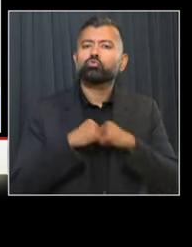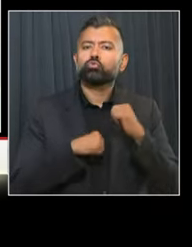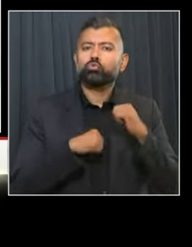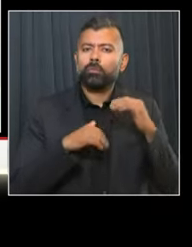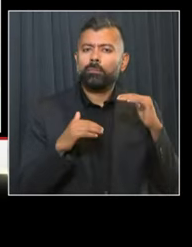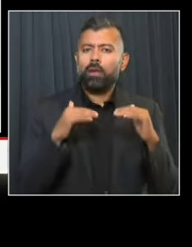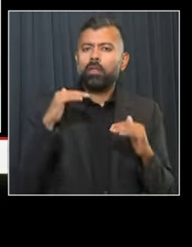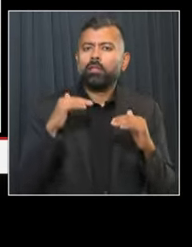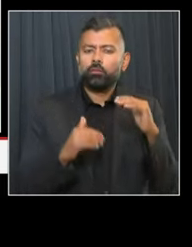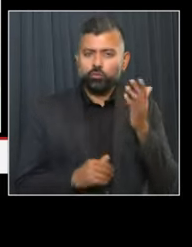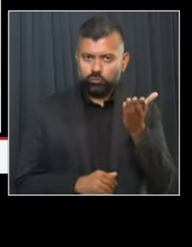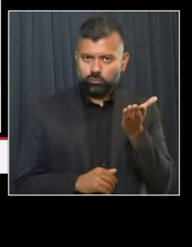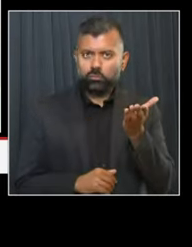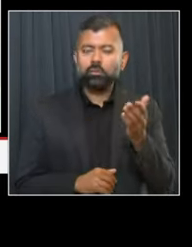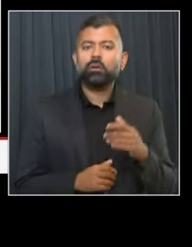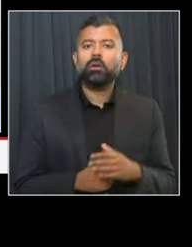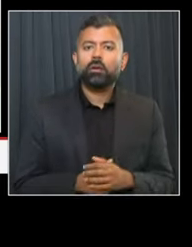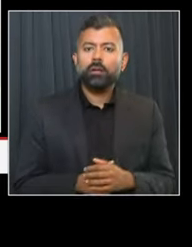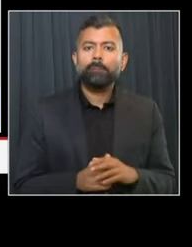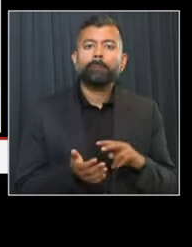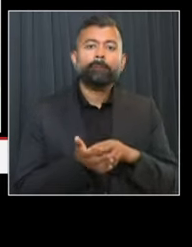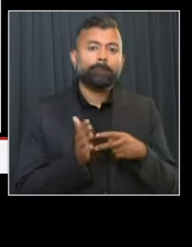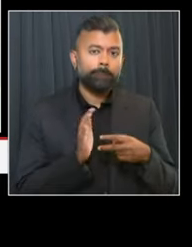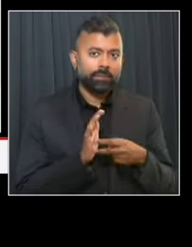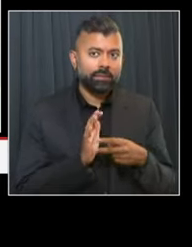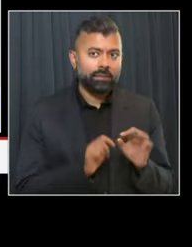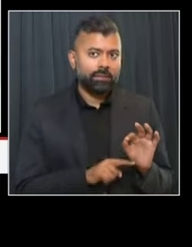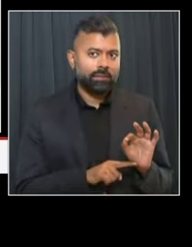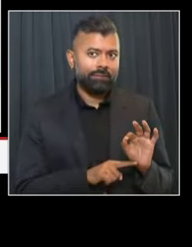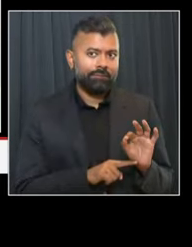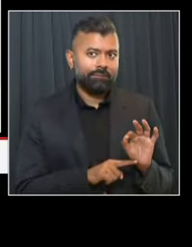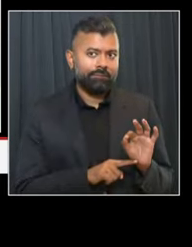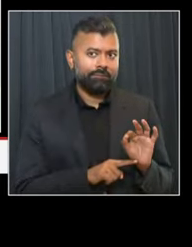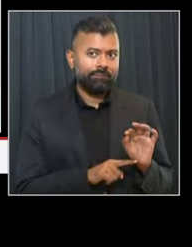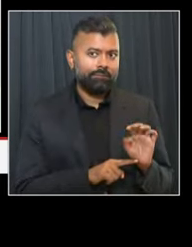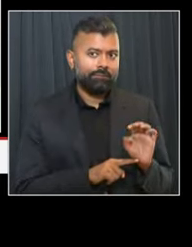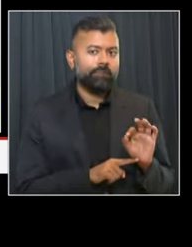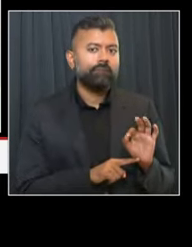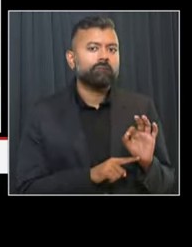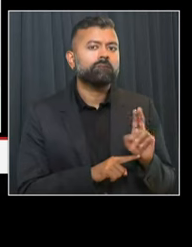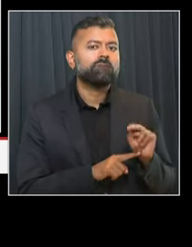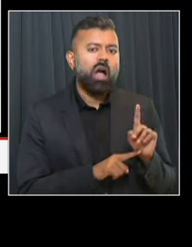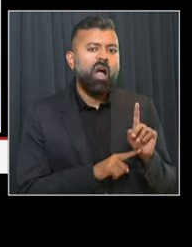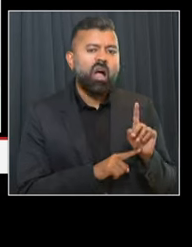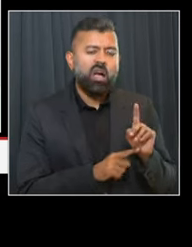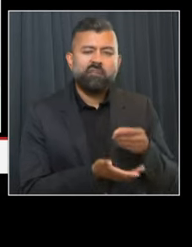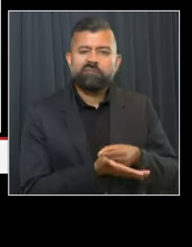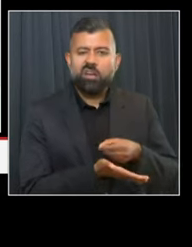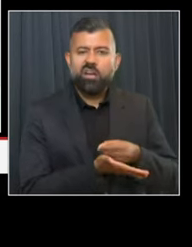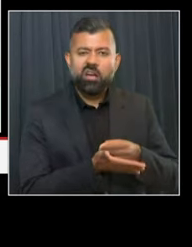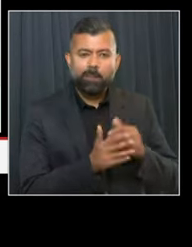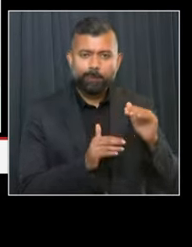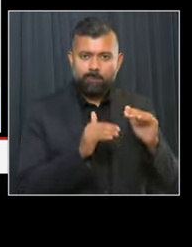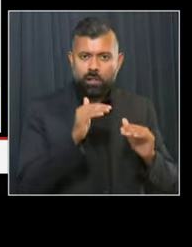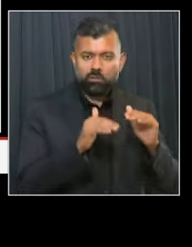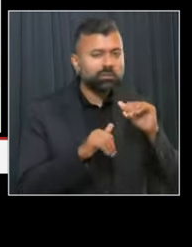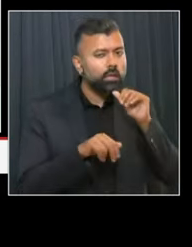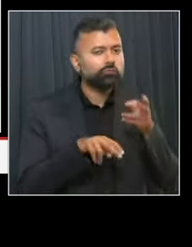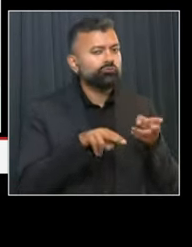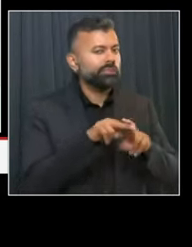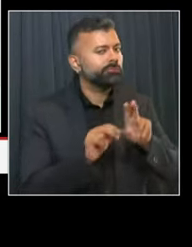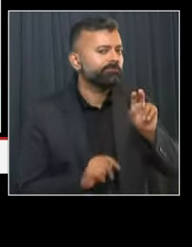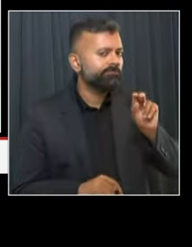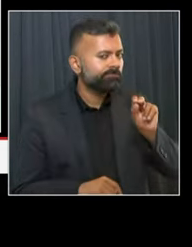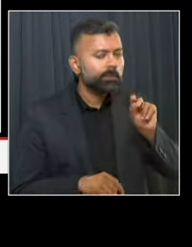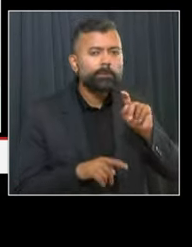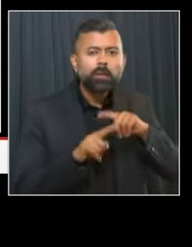balance during the financial plan. We did shift it around a little bit to meet the spending needs in any given fiscal year. We also made